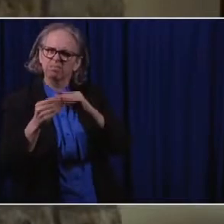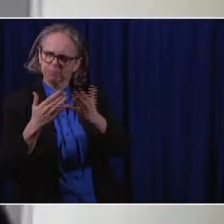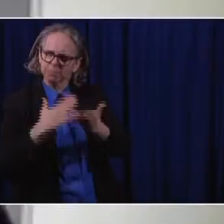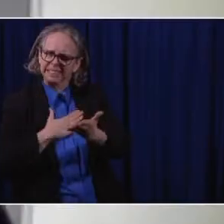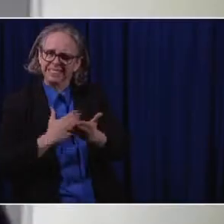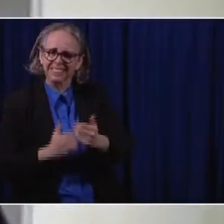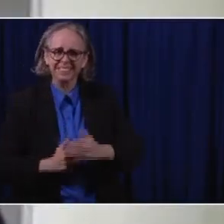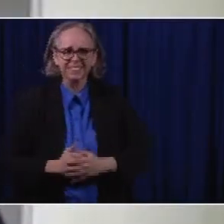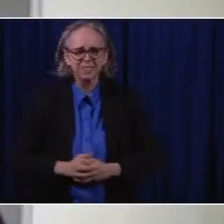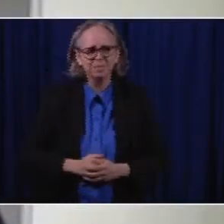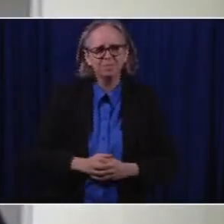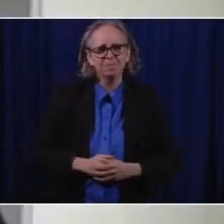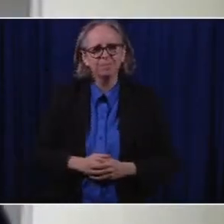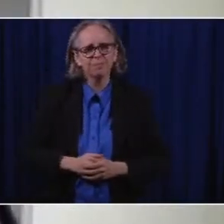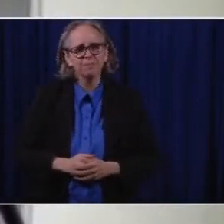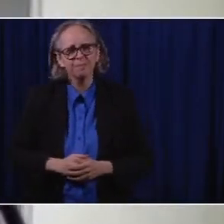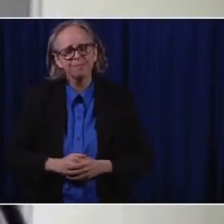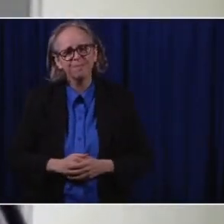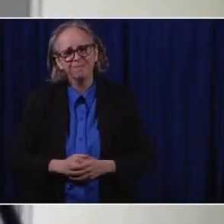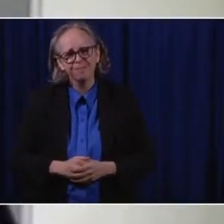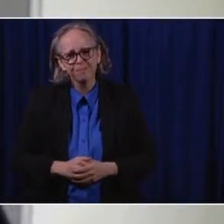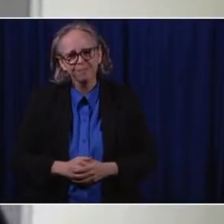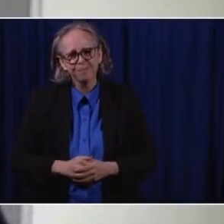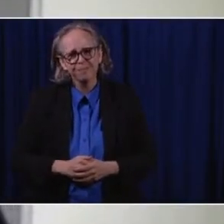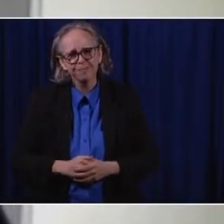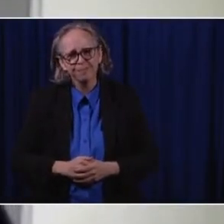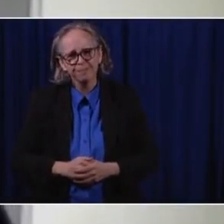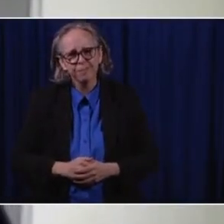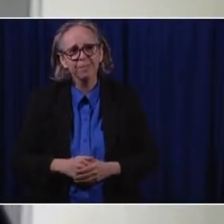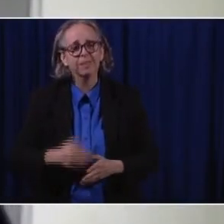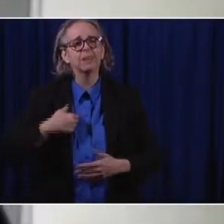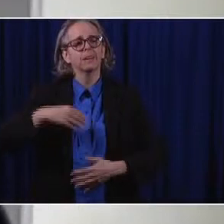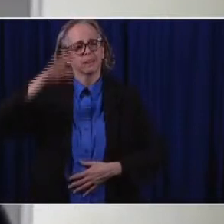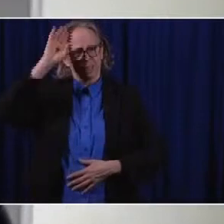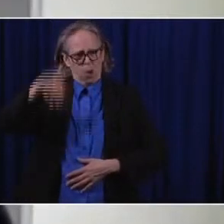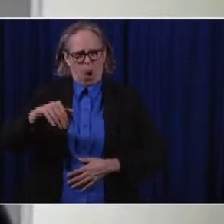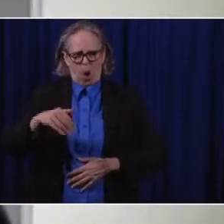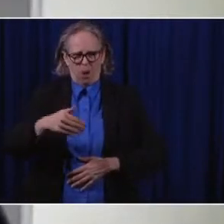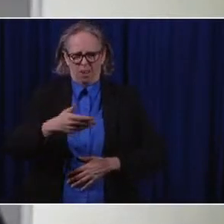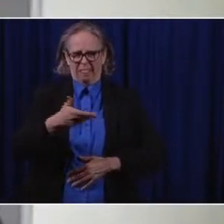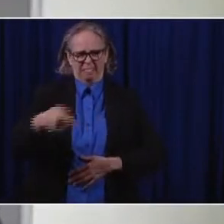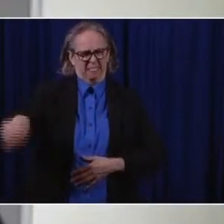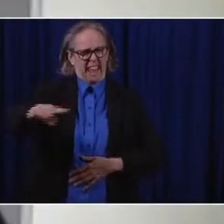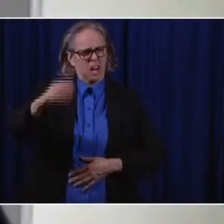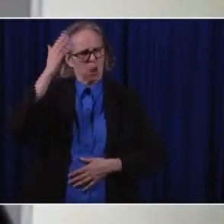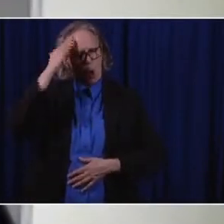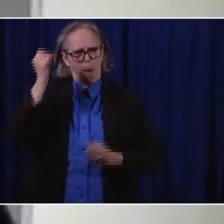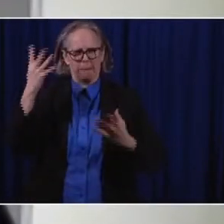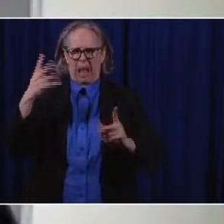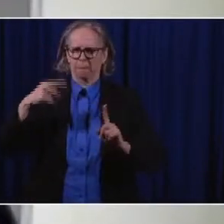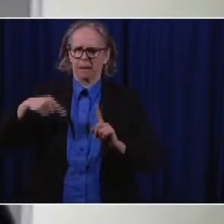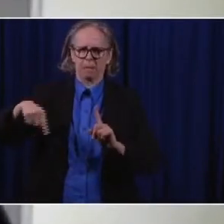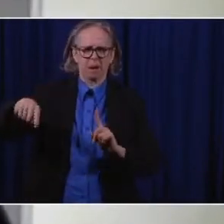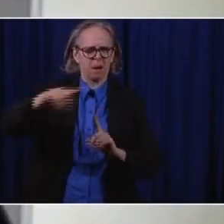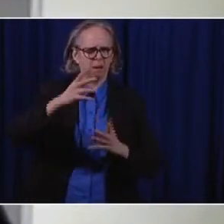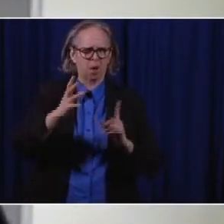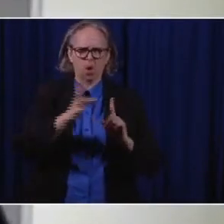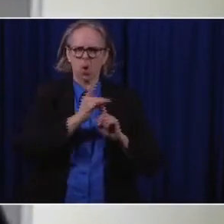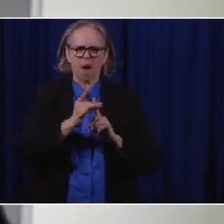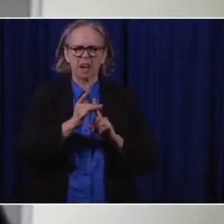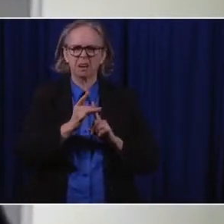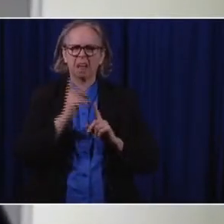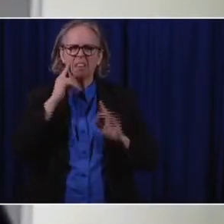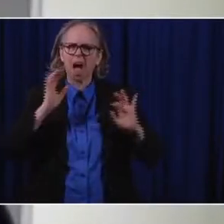I would say, I know that they have a lot of people that they know that might have got COVID and didn't really have any serious symptoms, so they don't